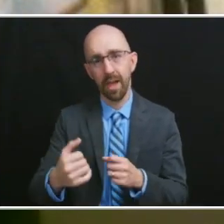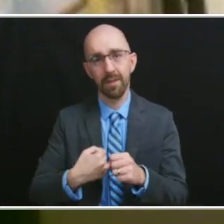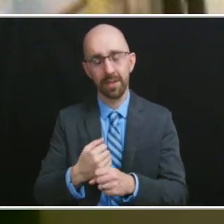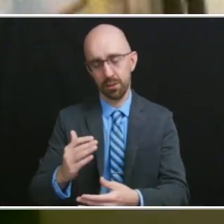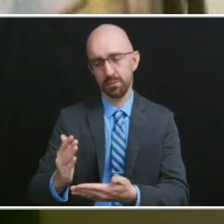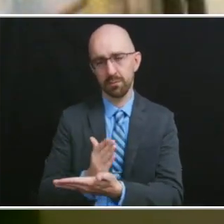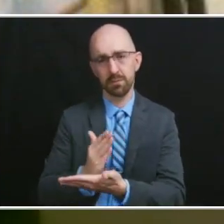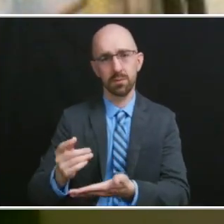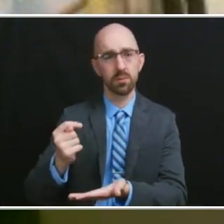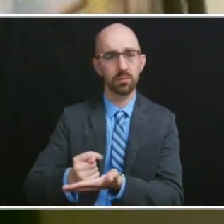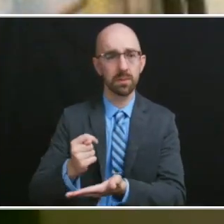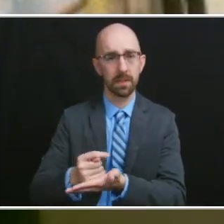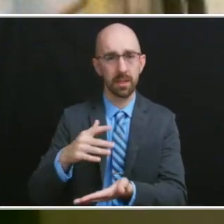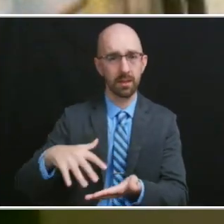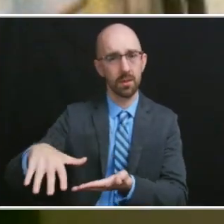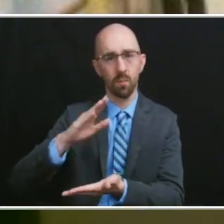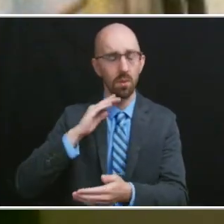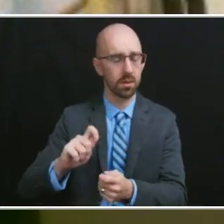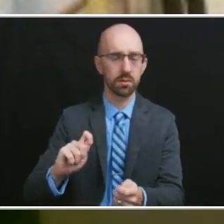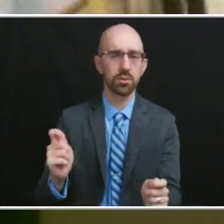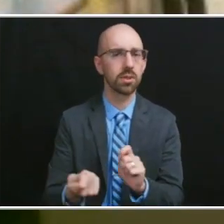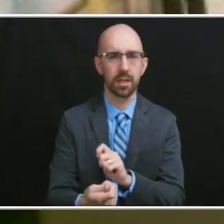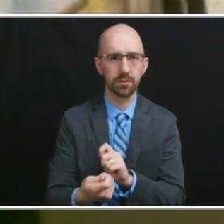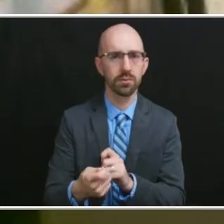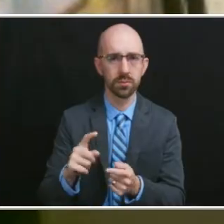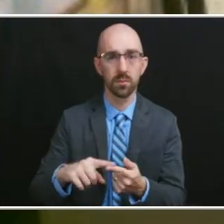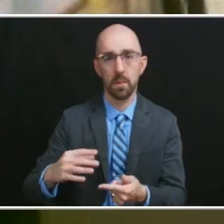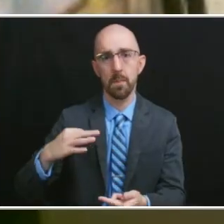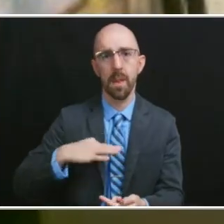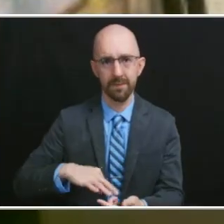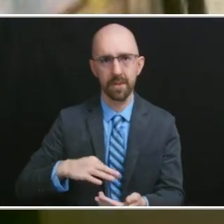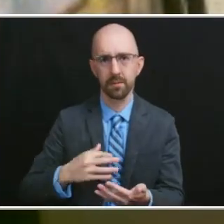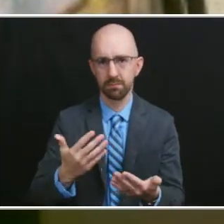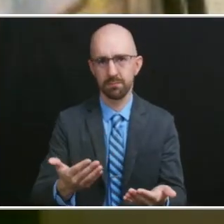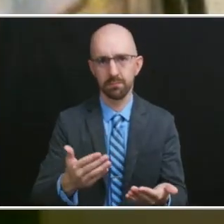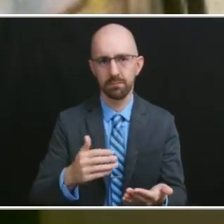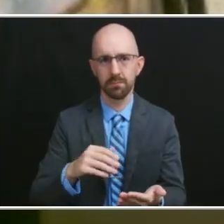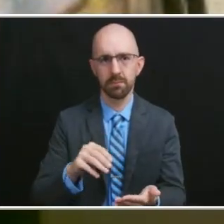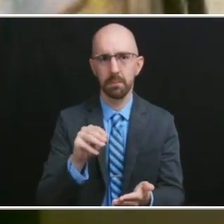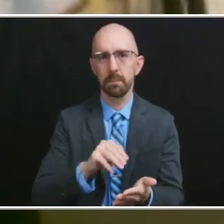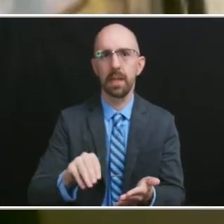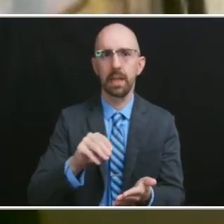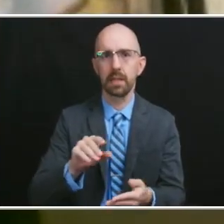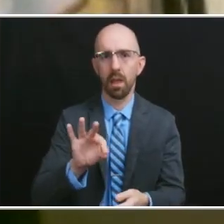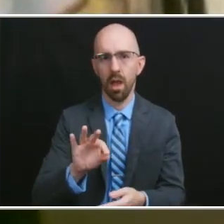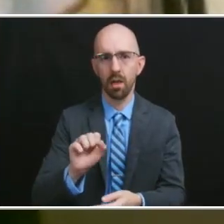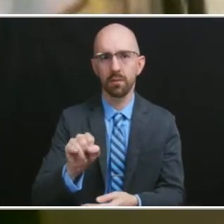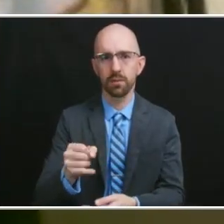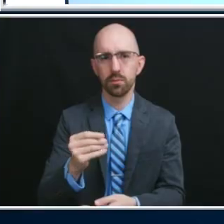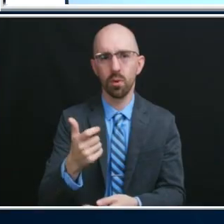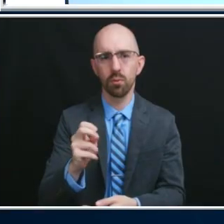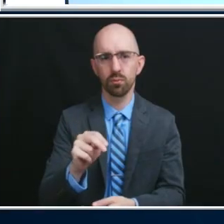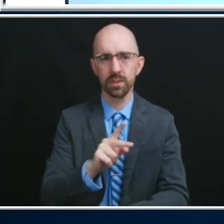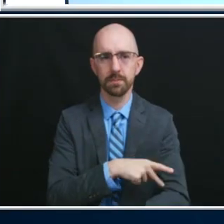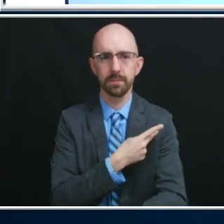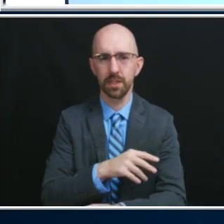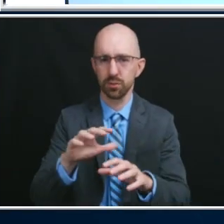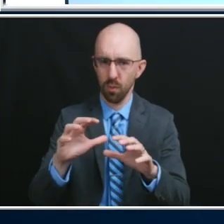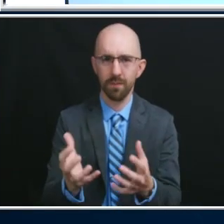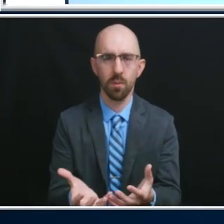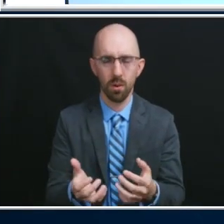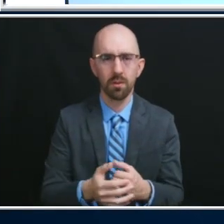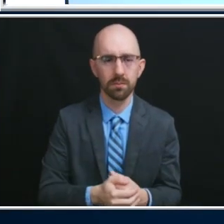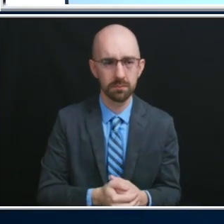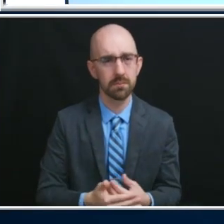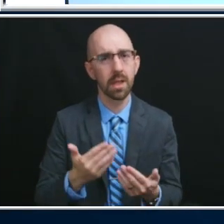treatment landscape is going to fundamentally change to the benefit of the millions of Sjögren's patients all over the world. Okay, thank you again